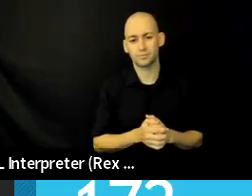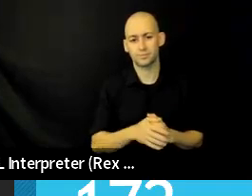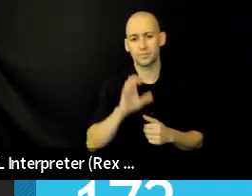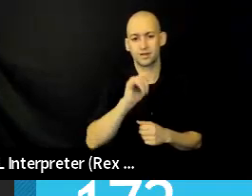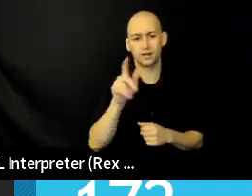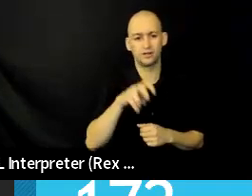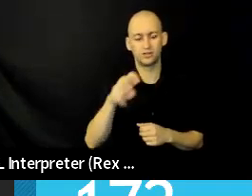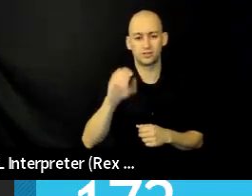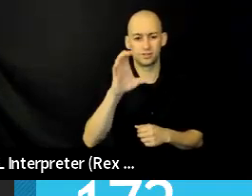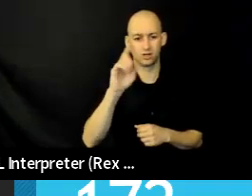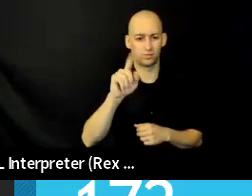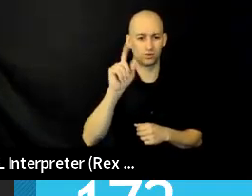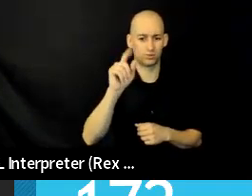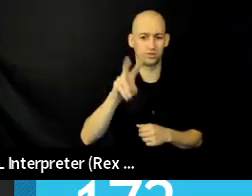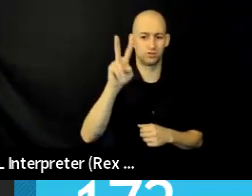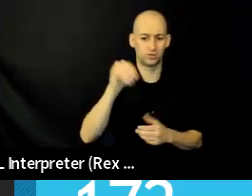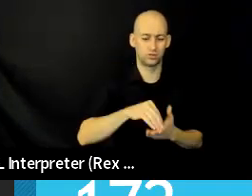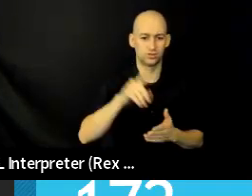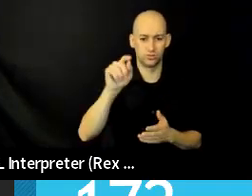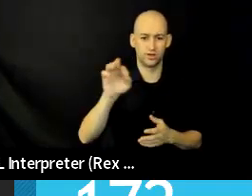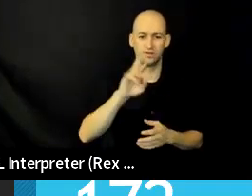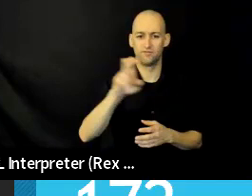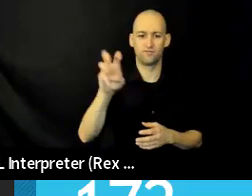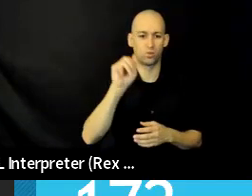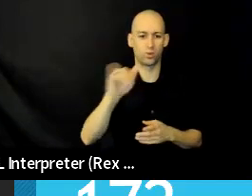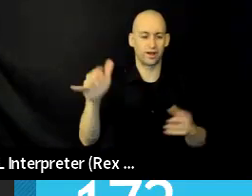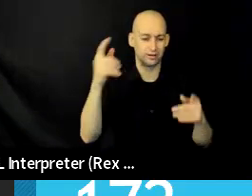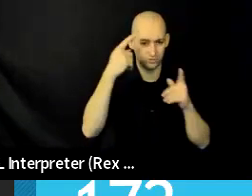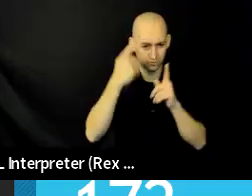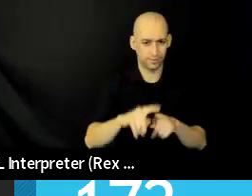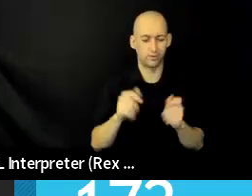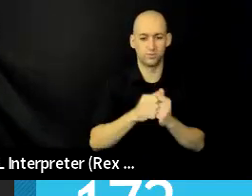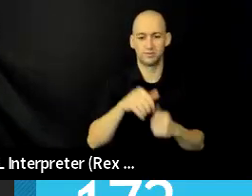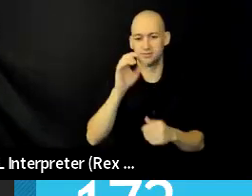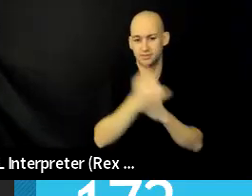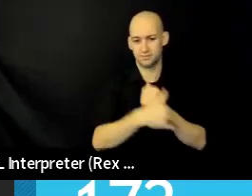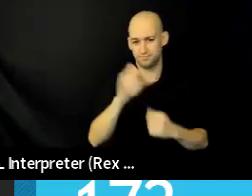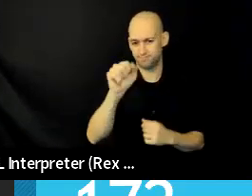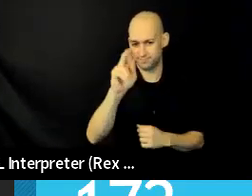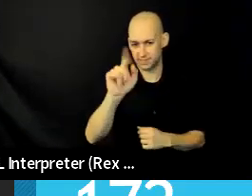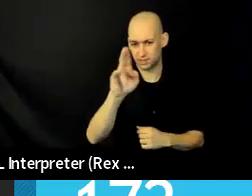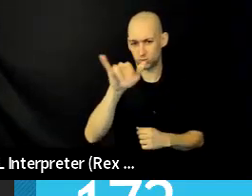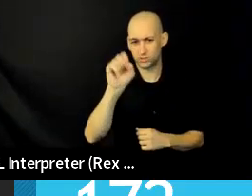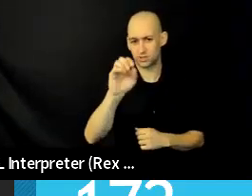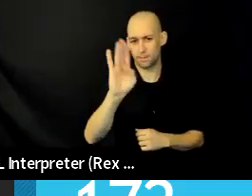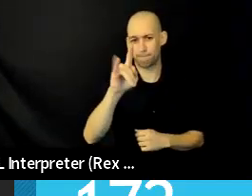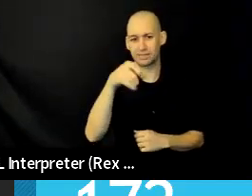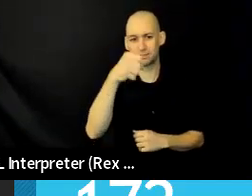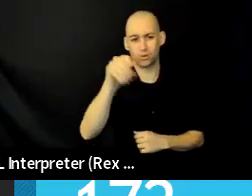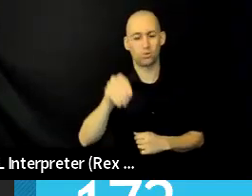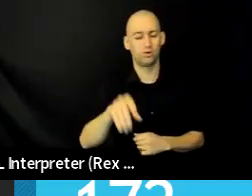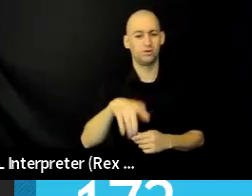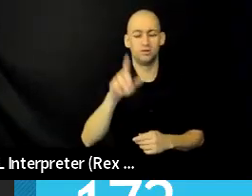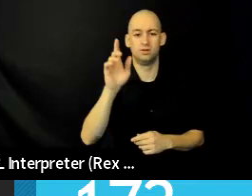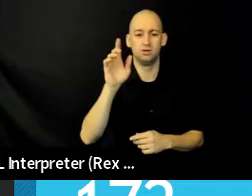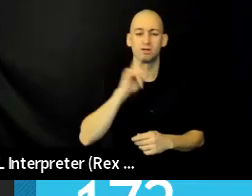Caltrans' October 20th, 2020 freeway agreement with the County of San Luis Obispo irrevocably commits the